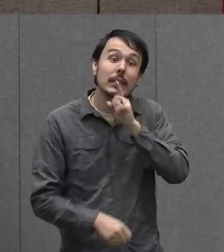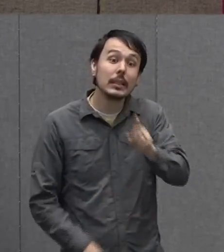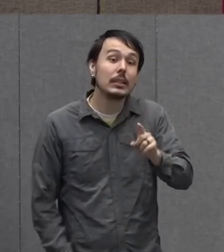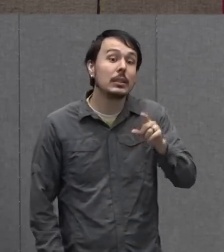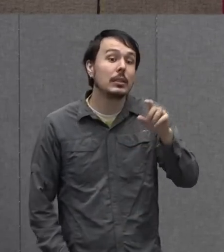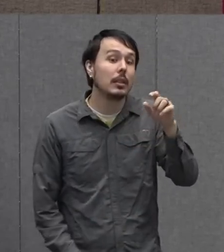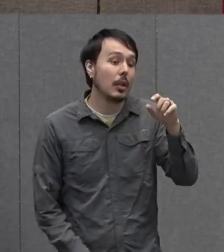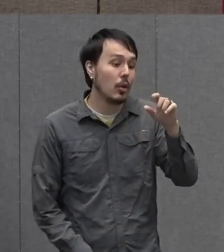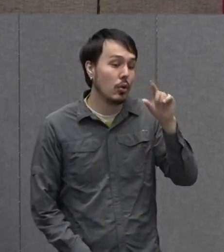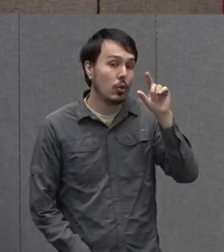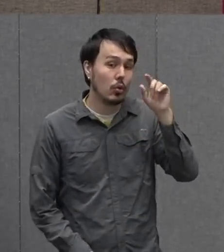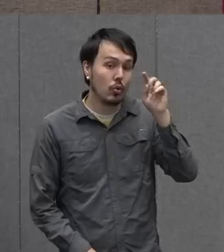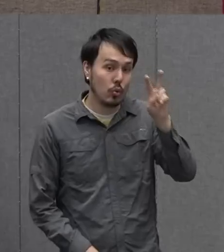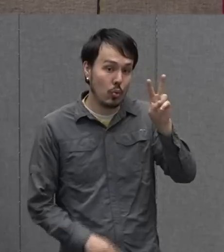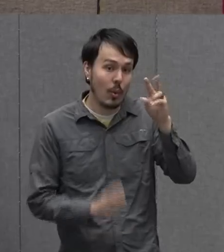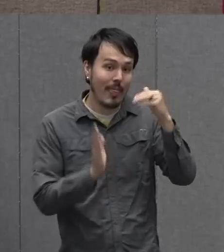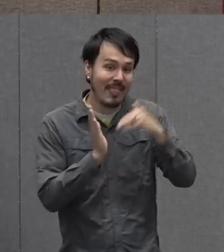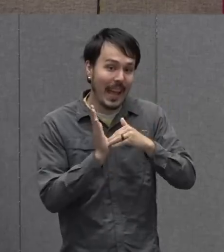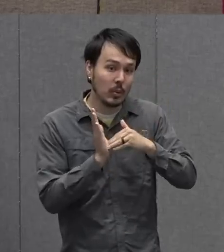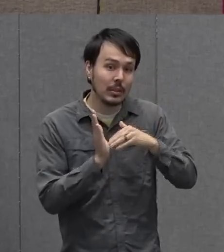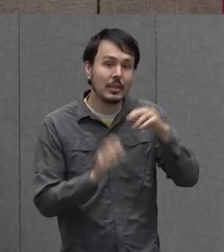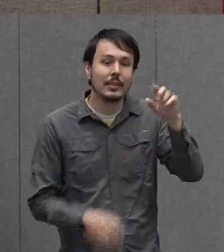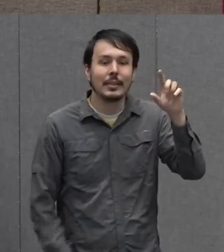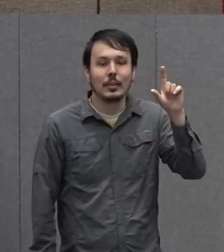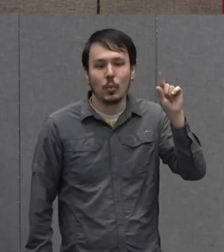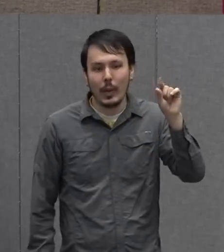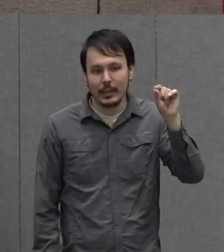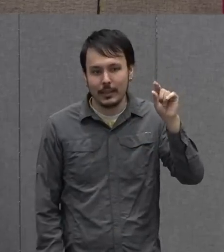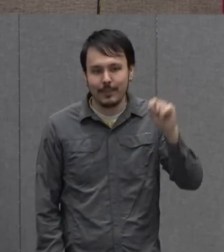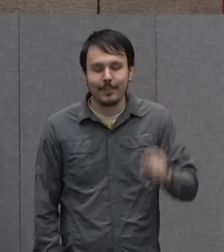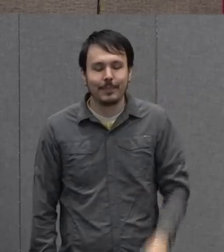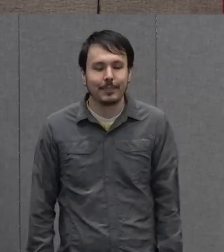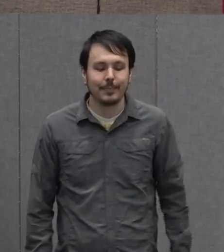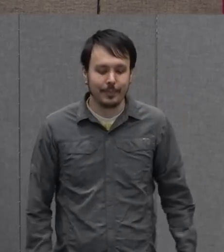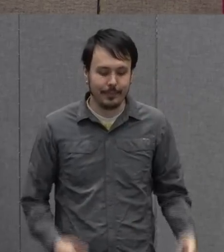2020. 2020.